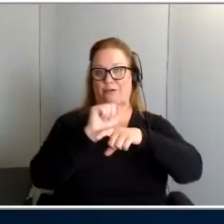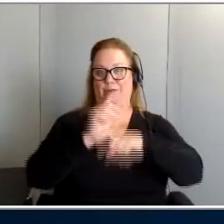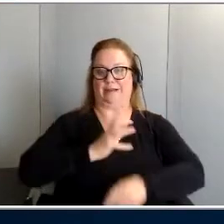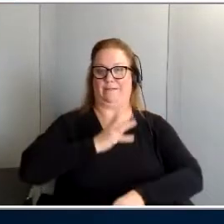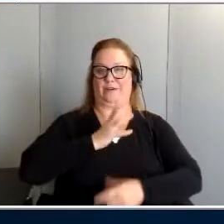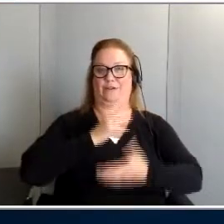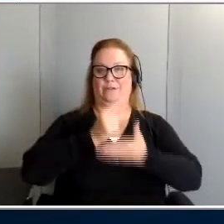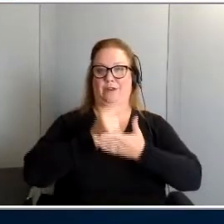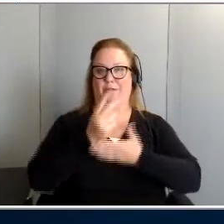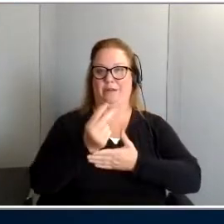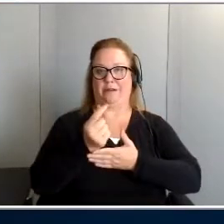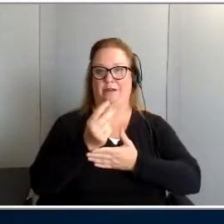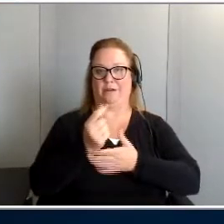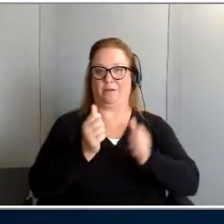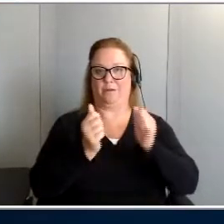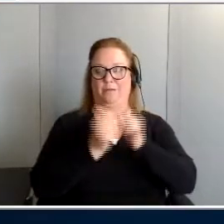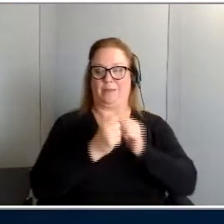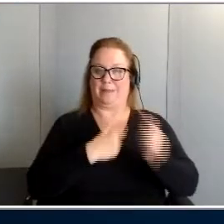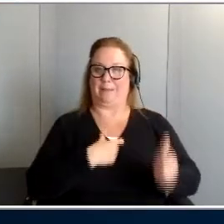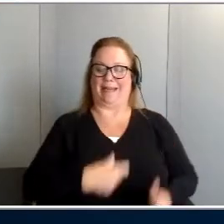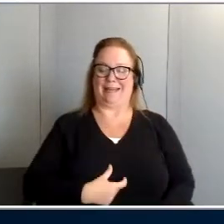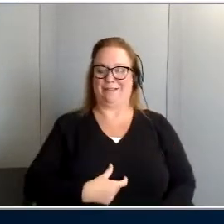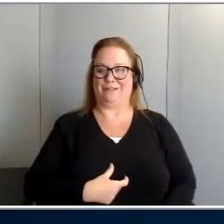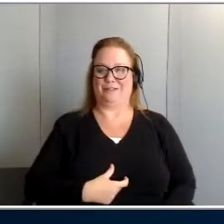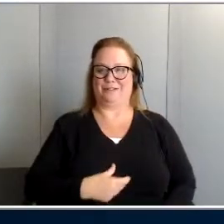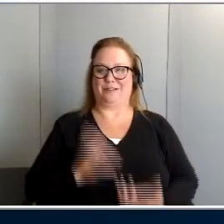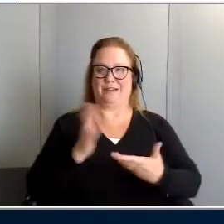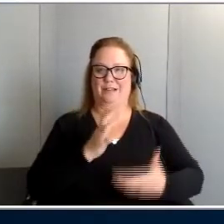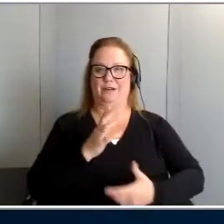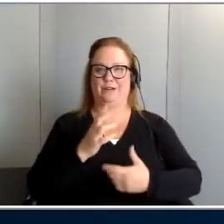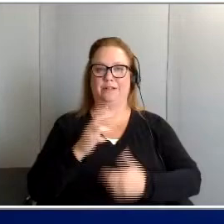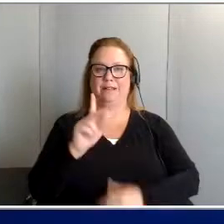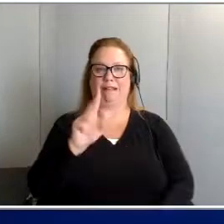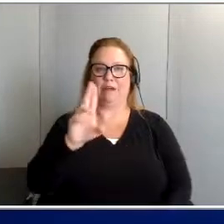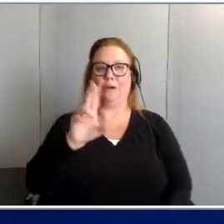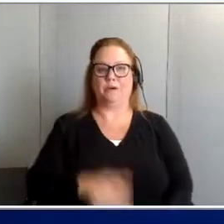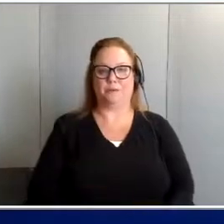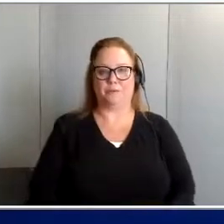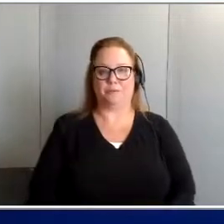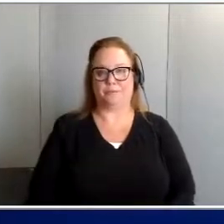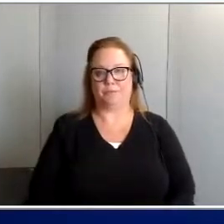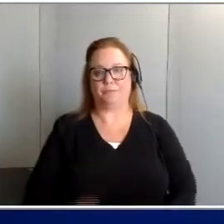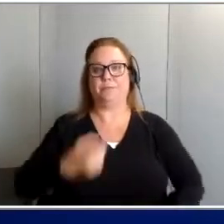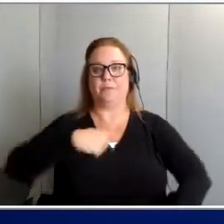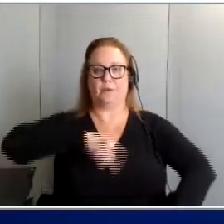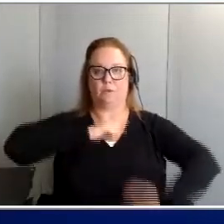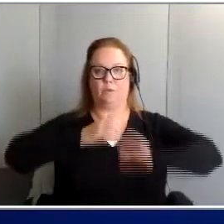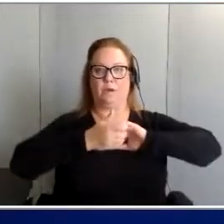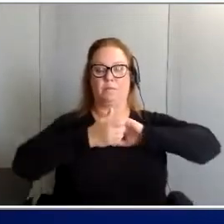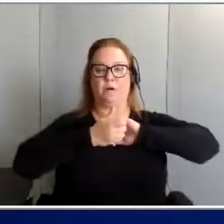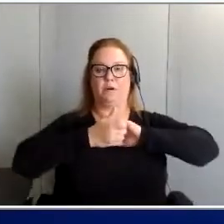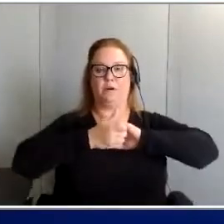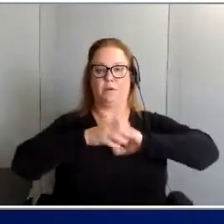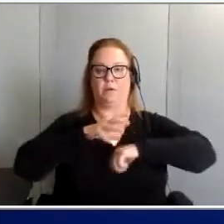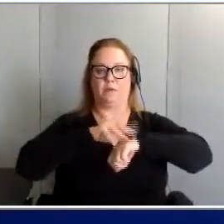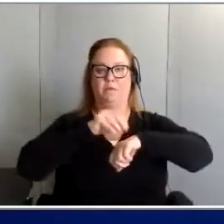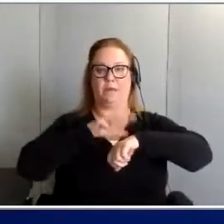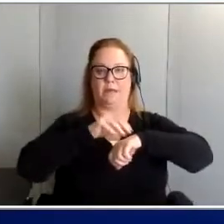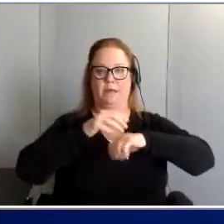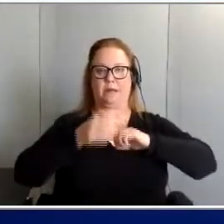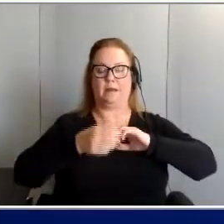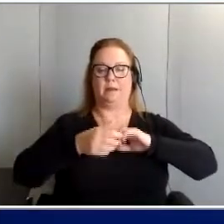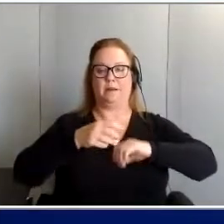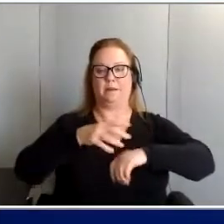Yeah. with the badge and all here to the health system? Yeah, so we do partner with Pet Partners and Pets for Life. Those are